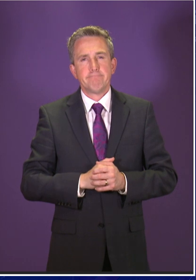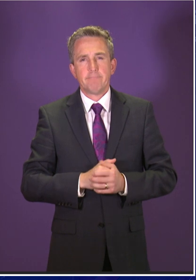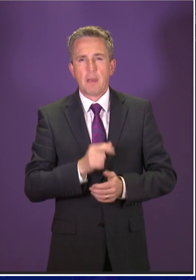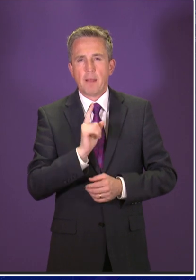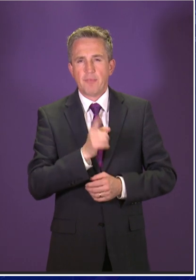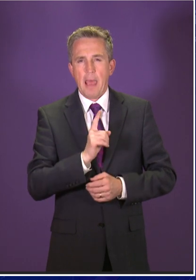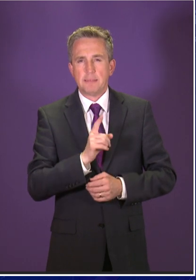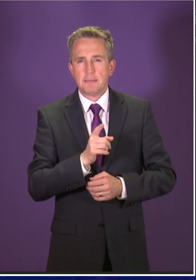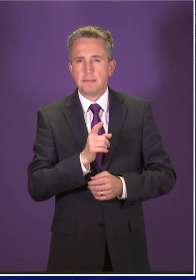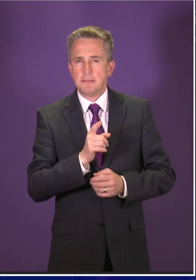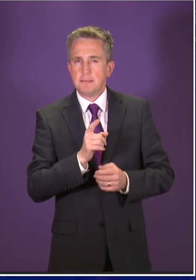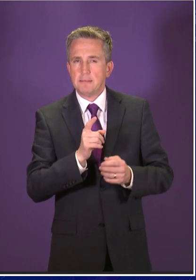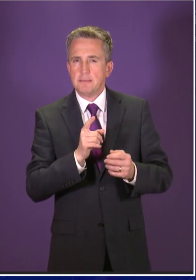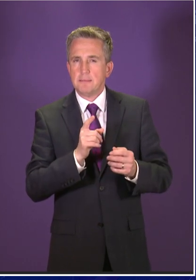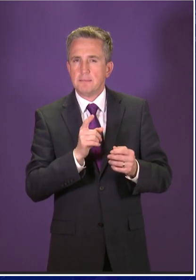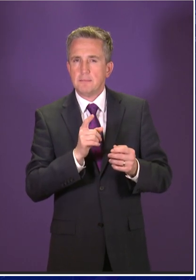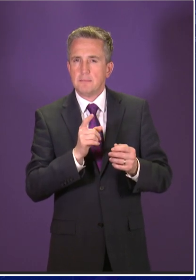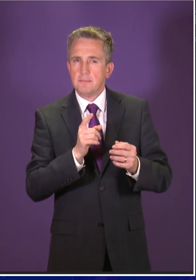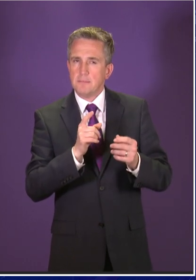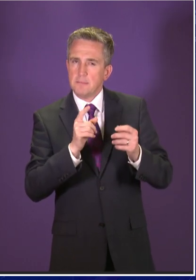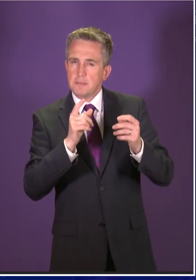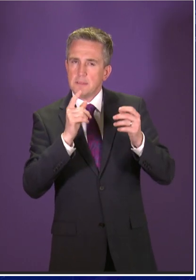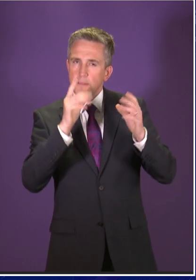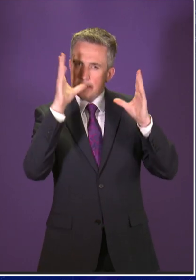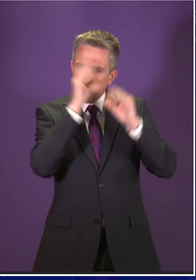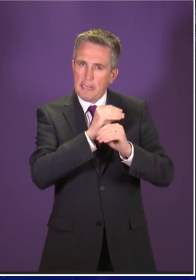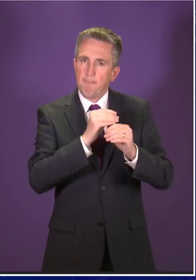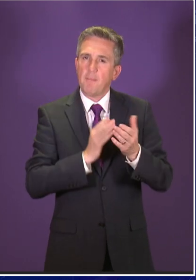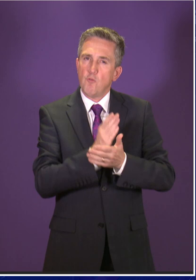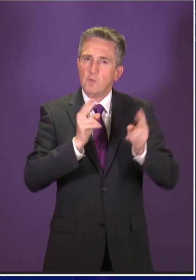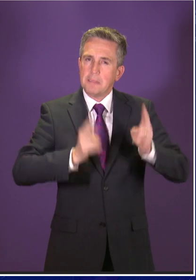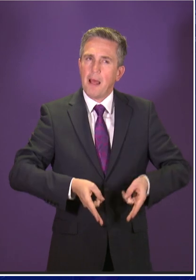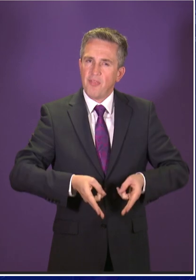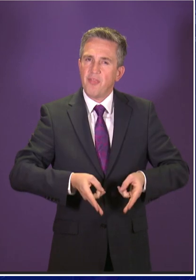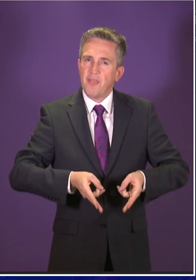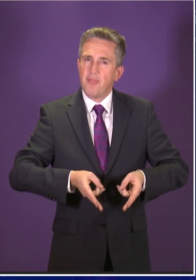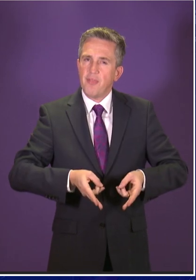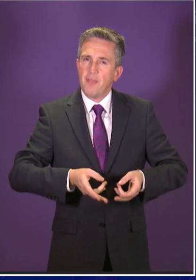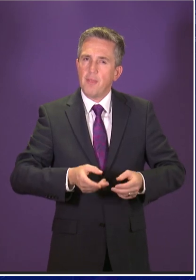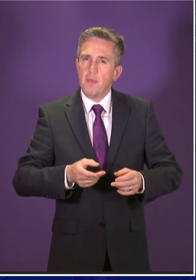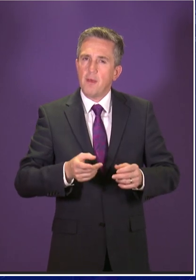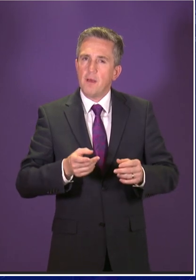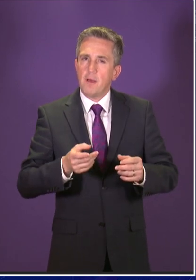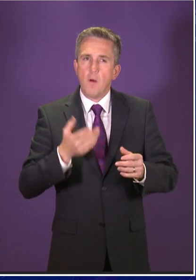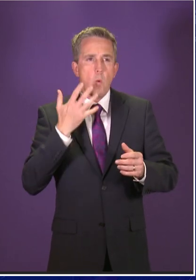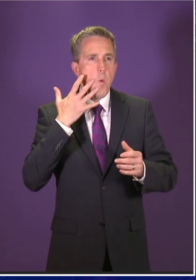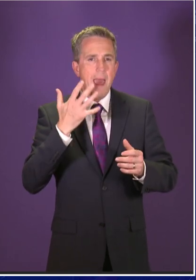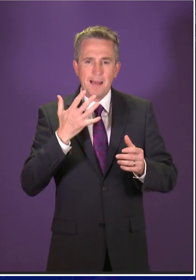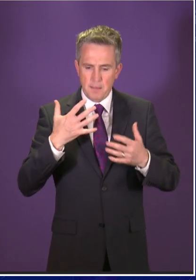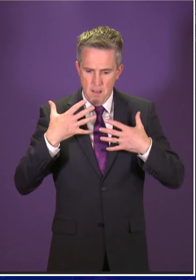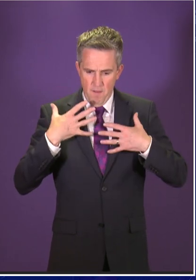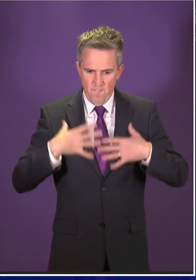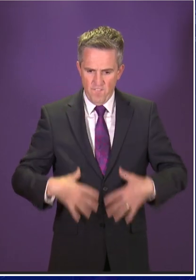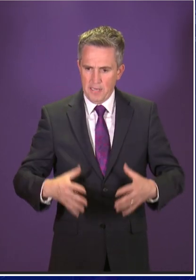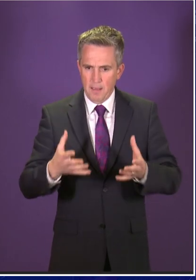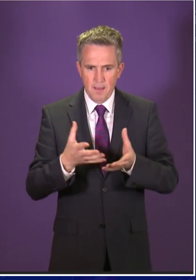there's the rub, for in that sleep of death, What dreams do come when we shake off this